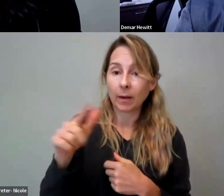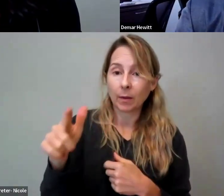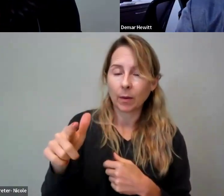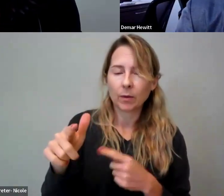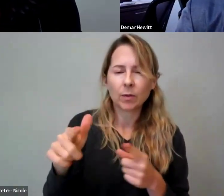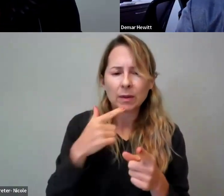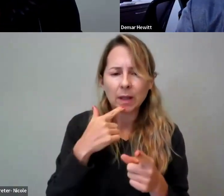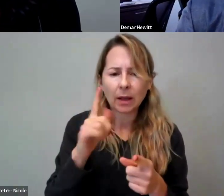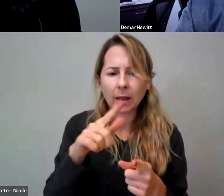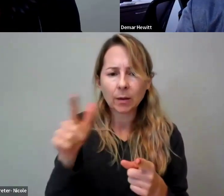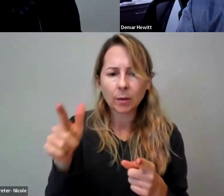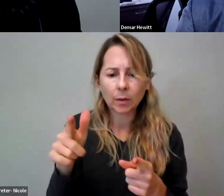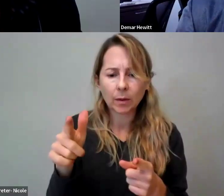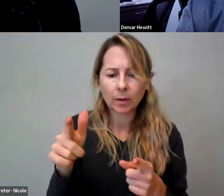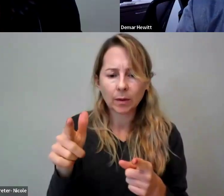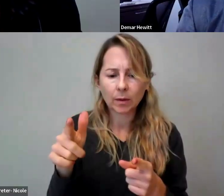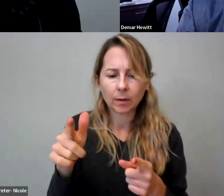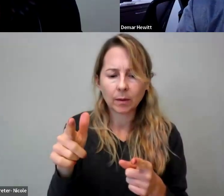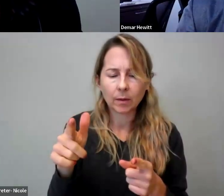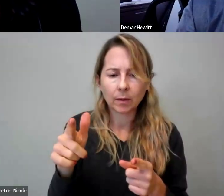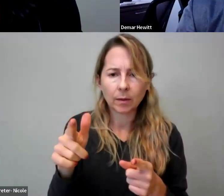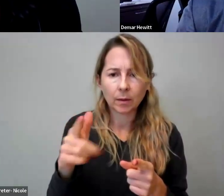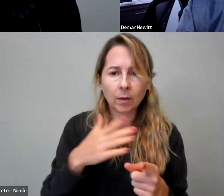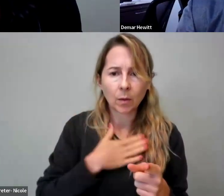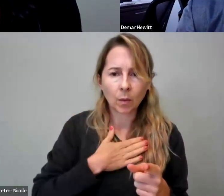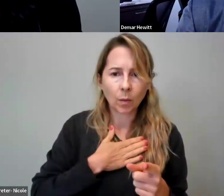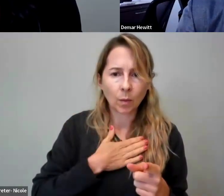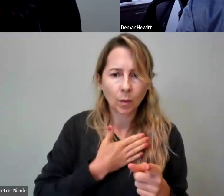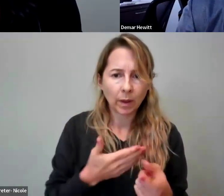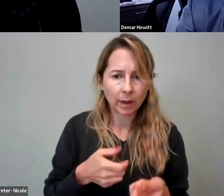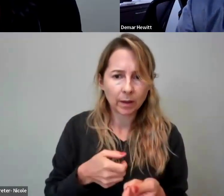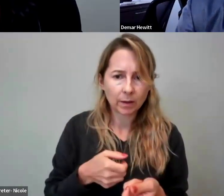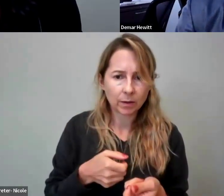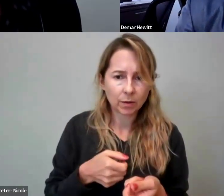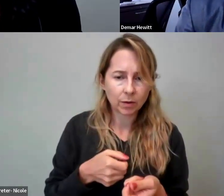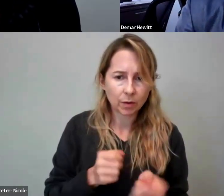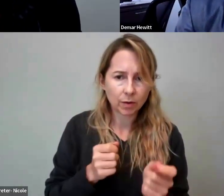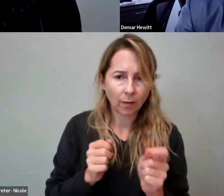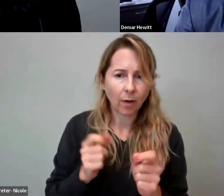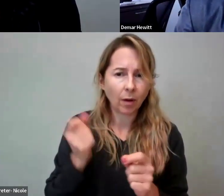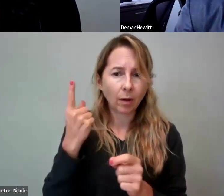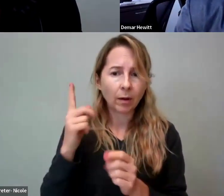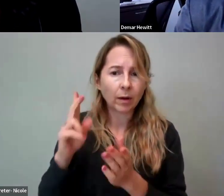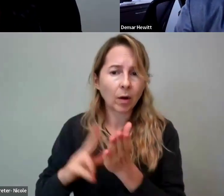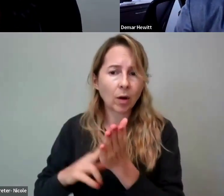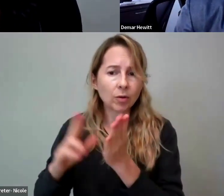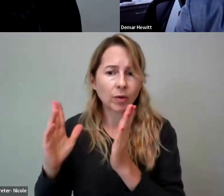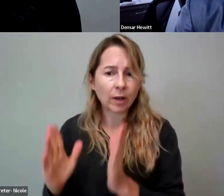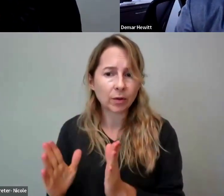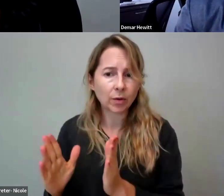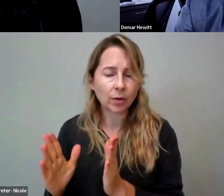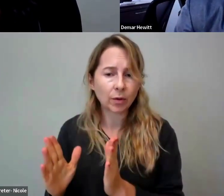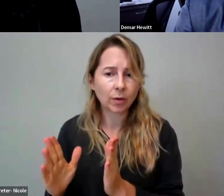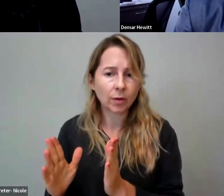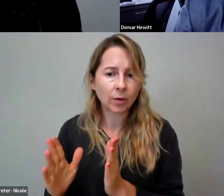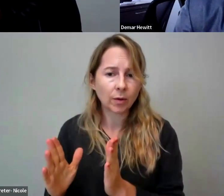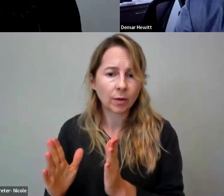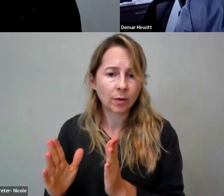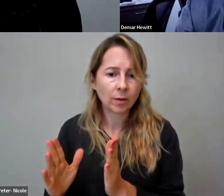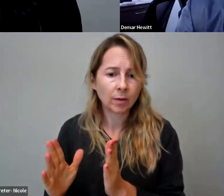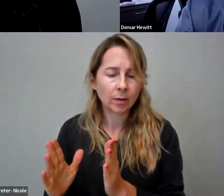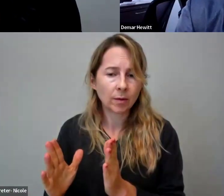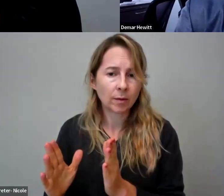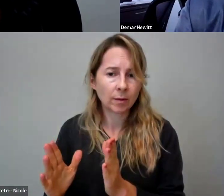you said, the landlord is willing to do it, finding a contractor that will take it on, that is